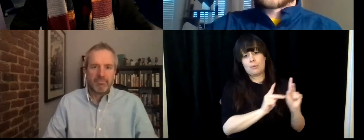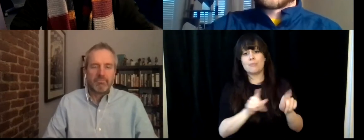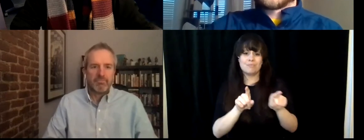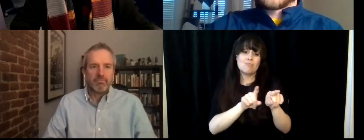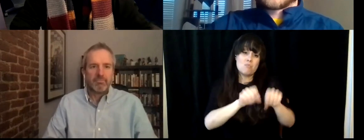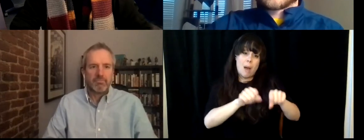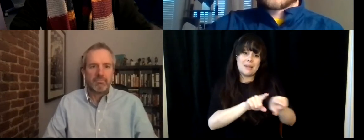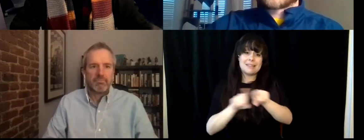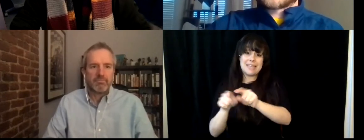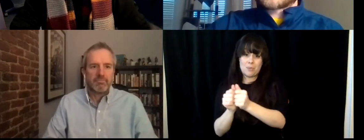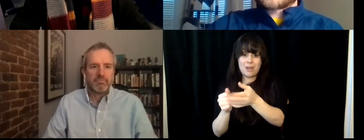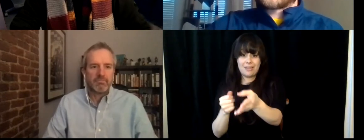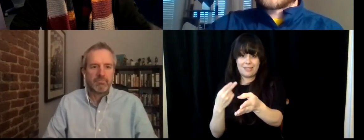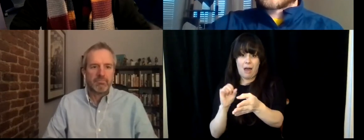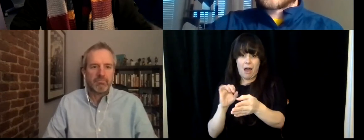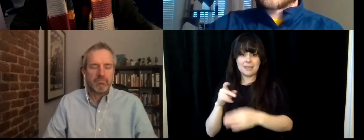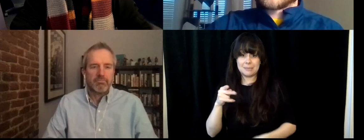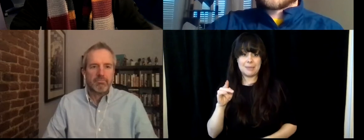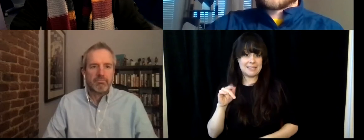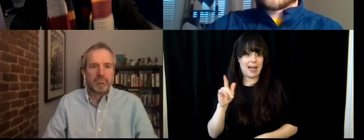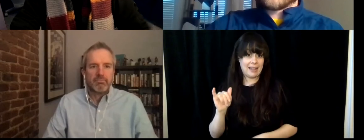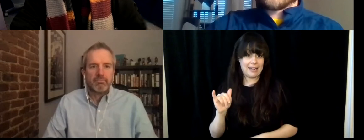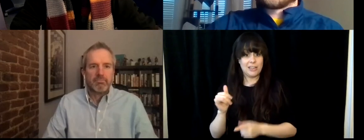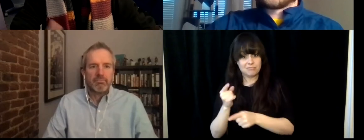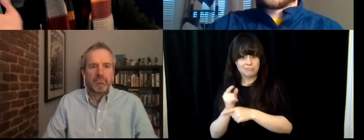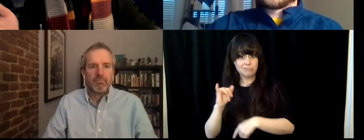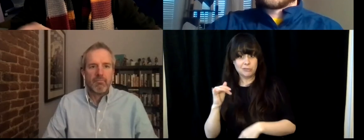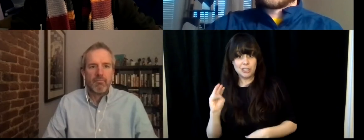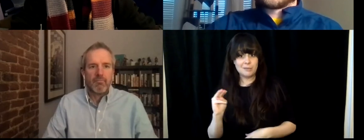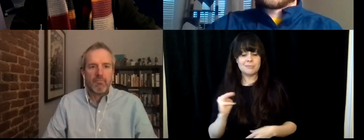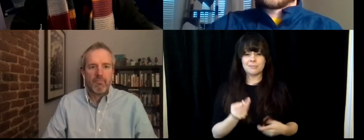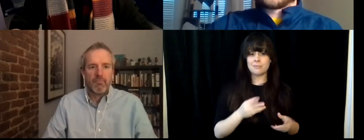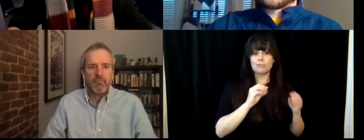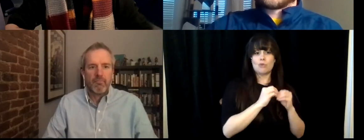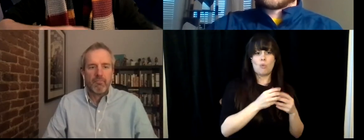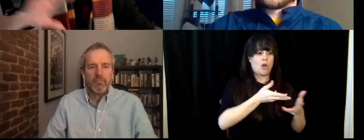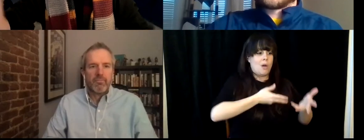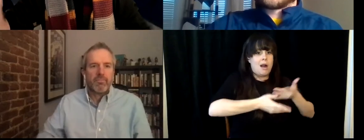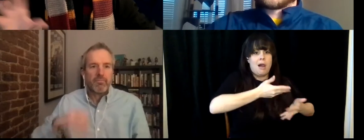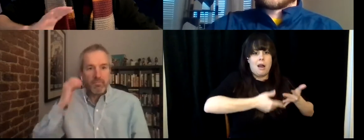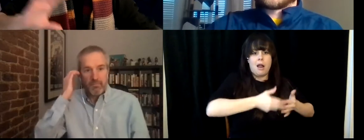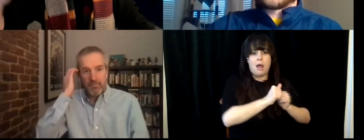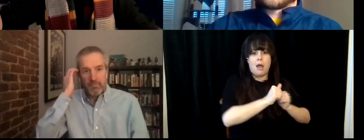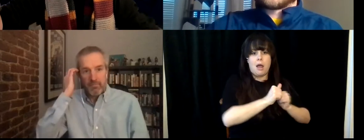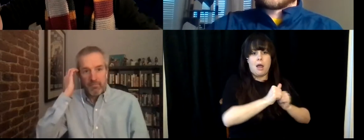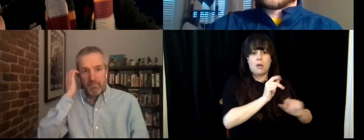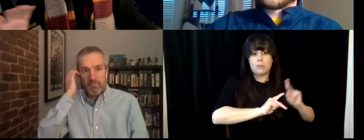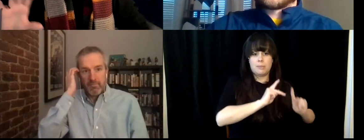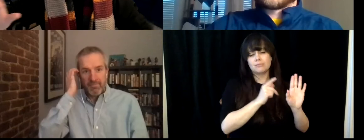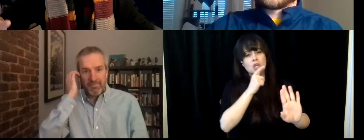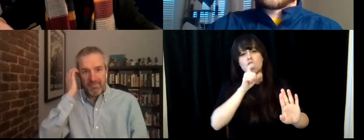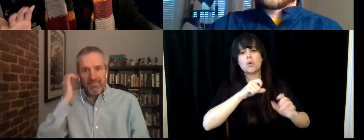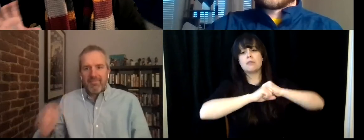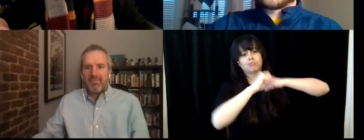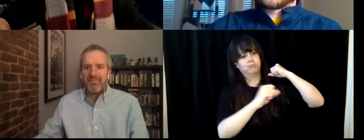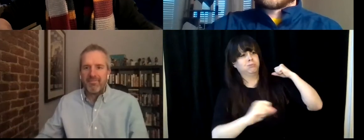you can interact with other folks, and we're not talking, you know, you have to have a long thesis on why a